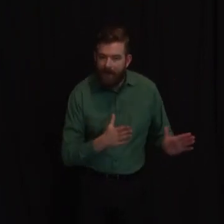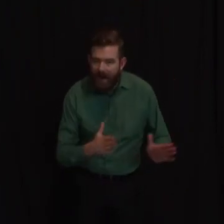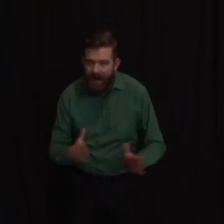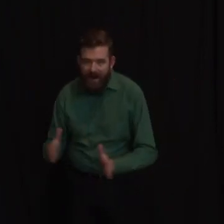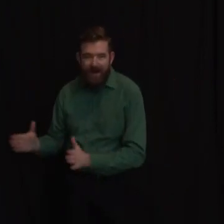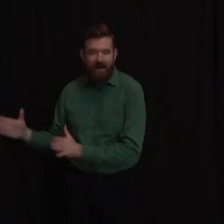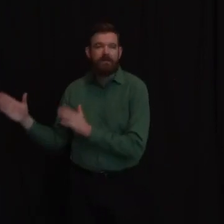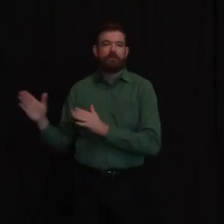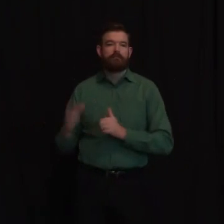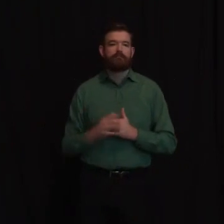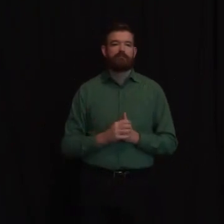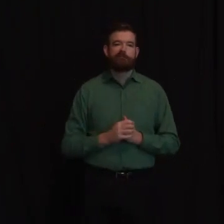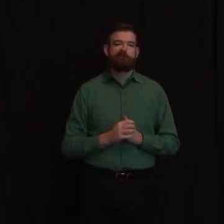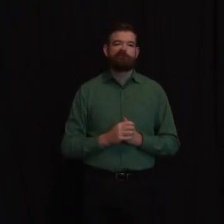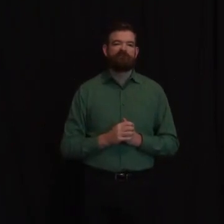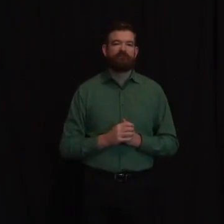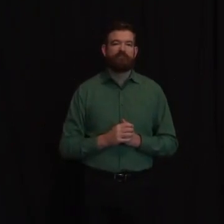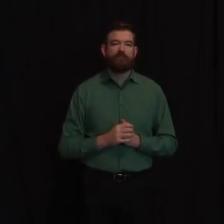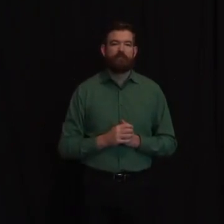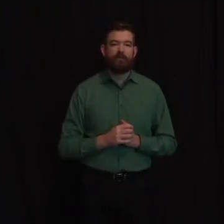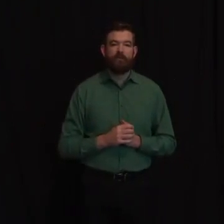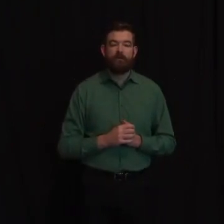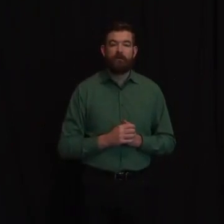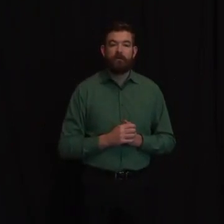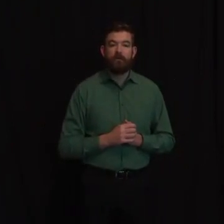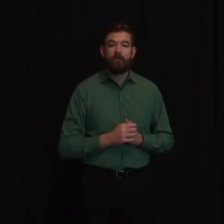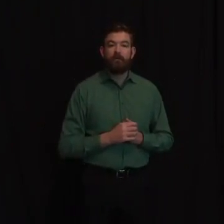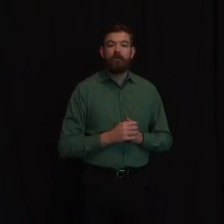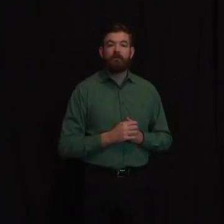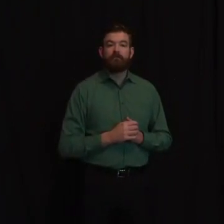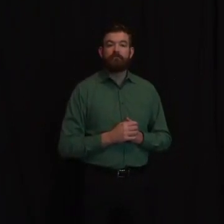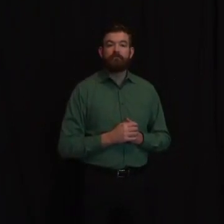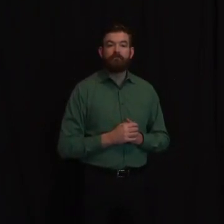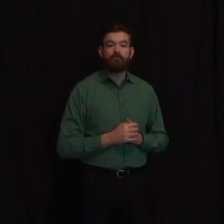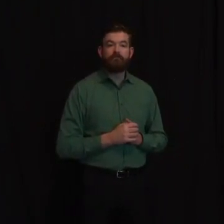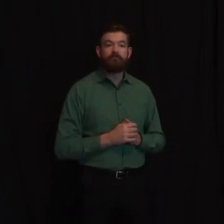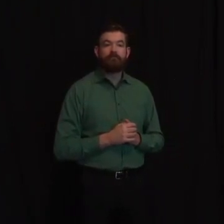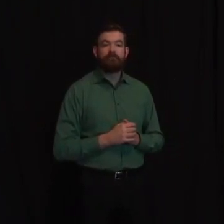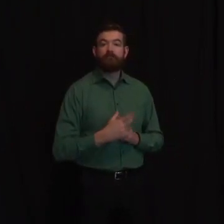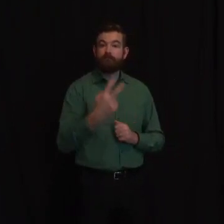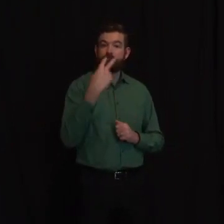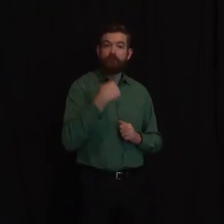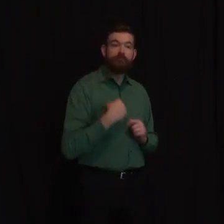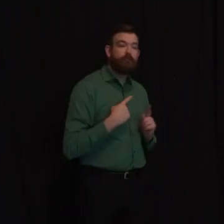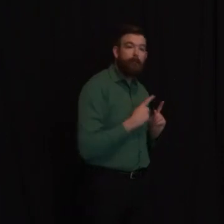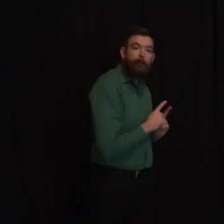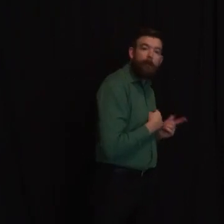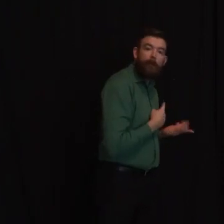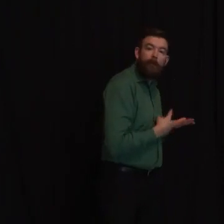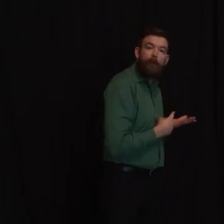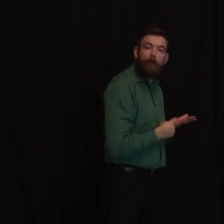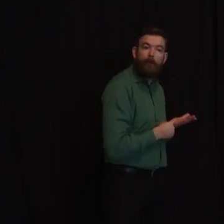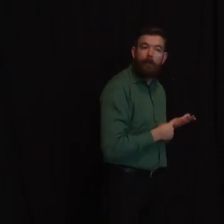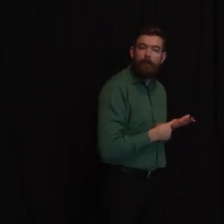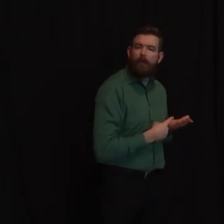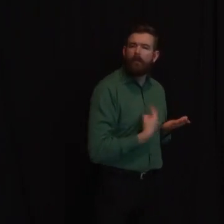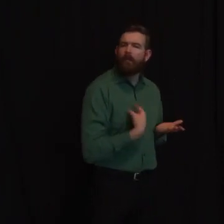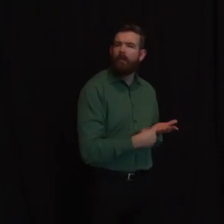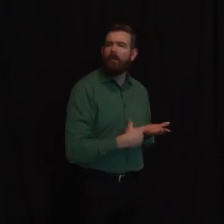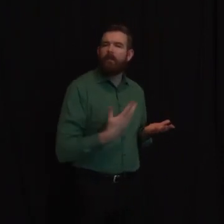behind the curtain, you'd see a number of parallel tracks that are being run at the same time. The most important of which is